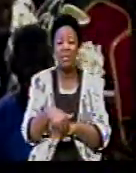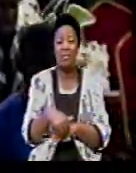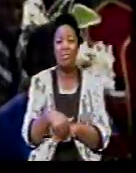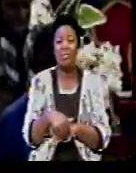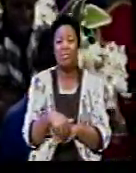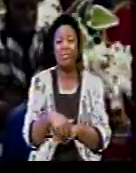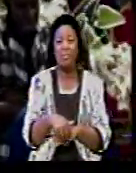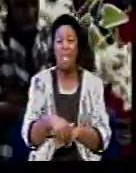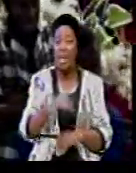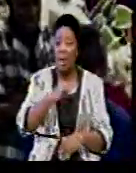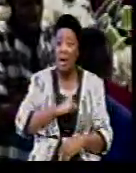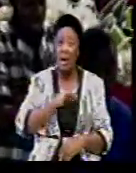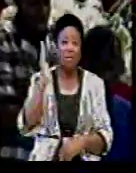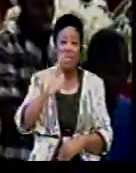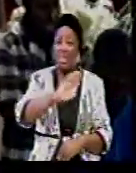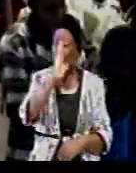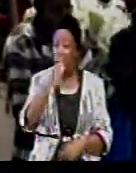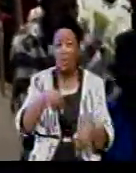tonight.